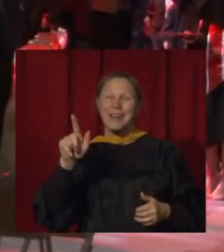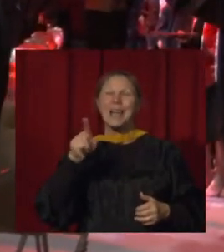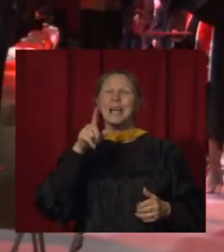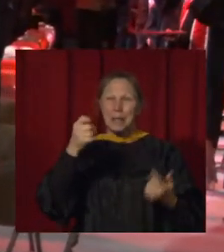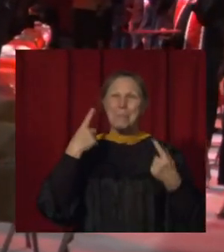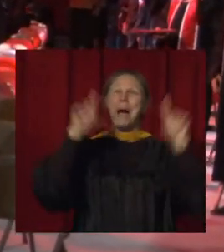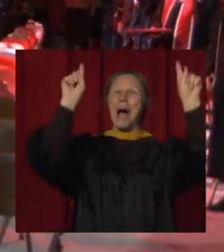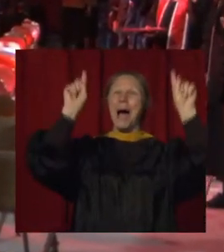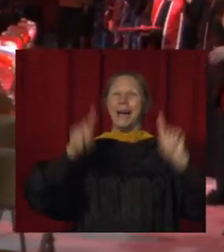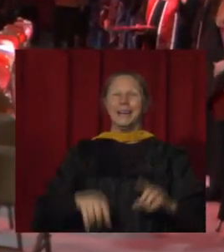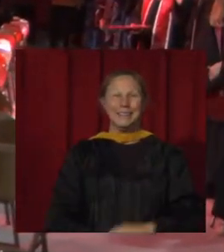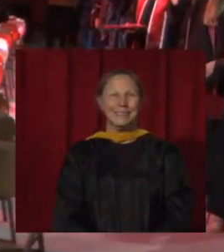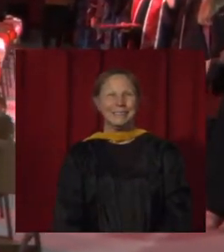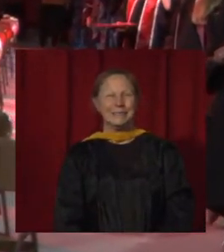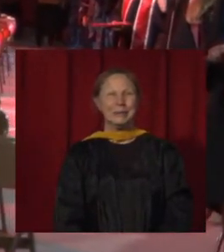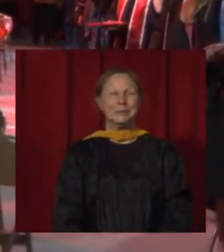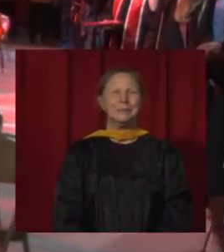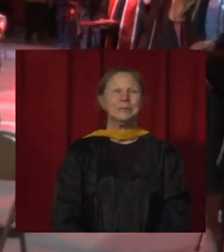you have done it.